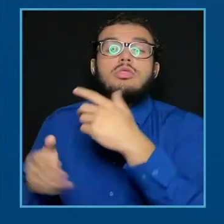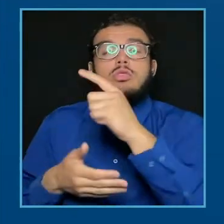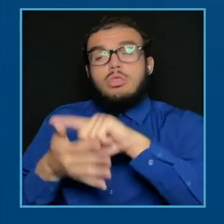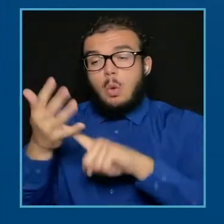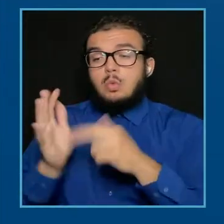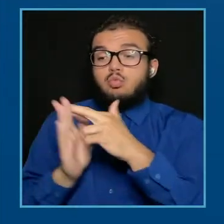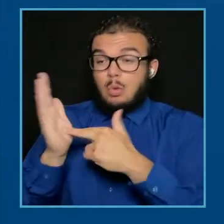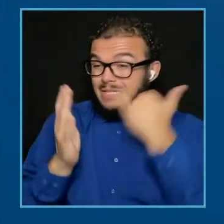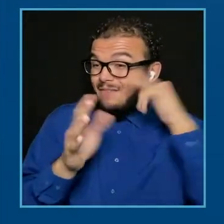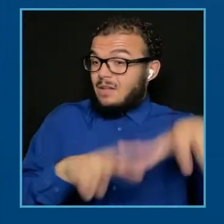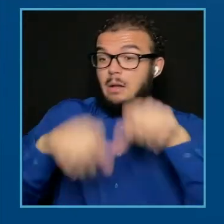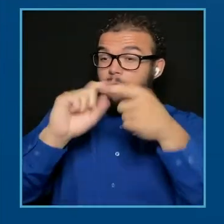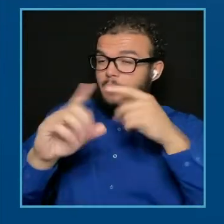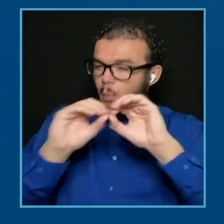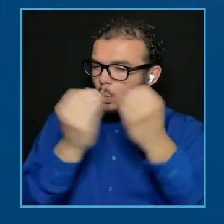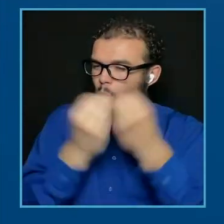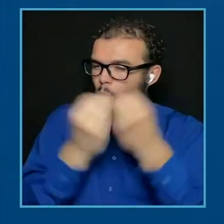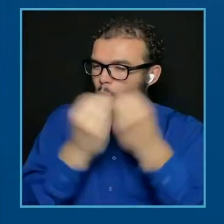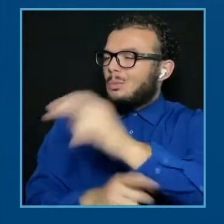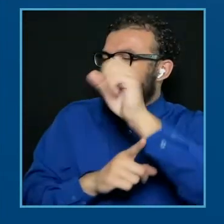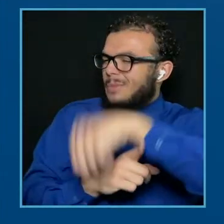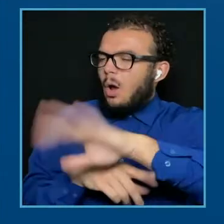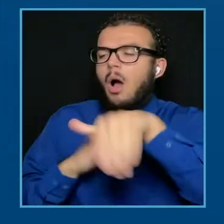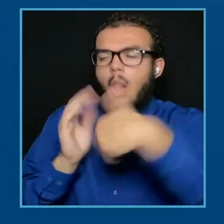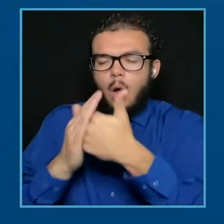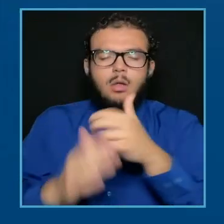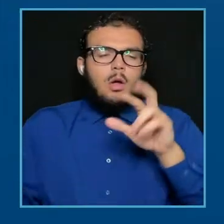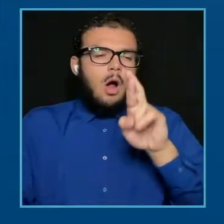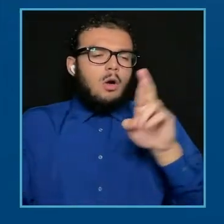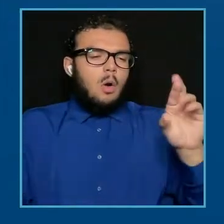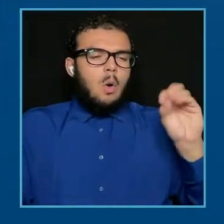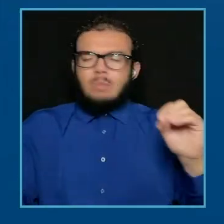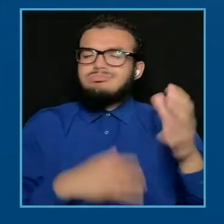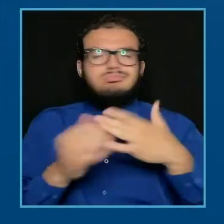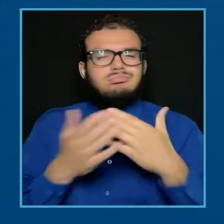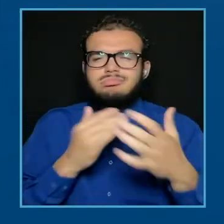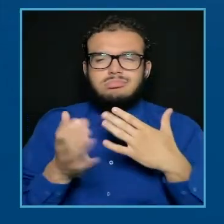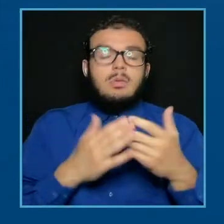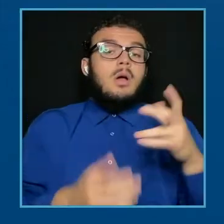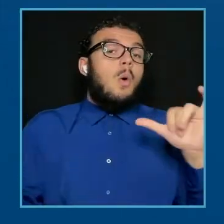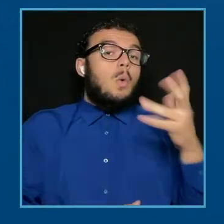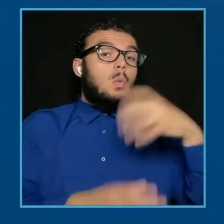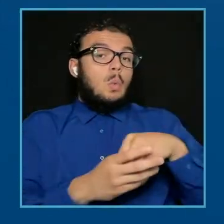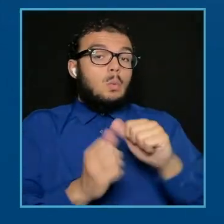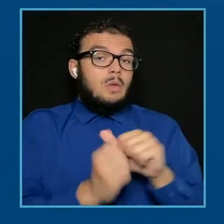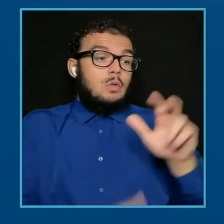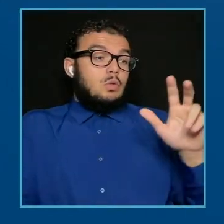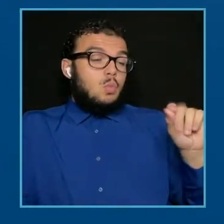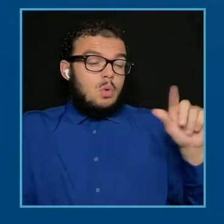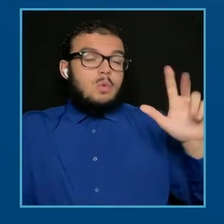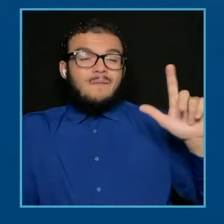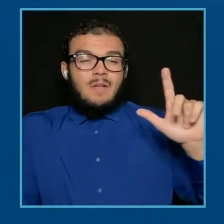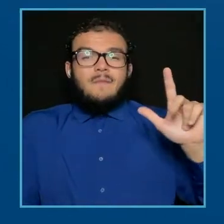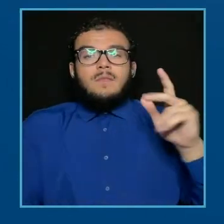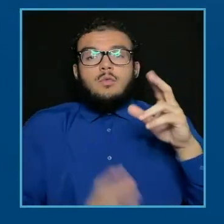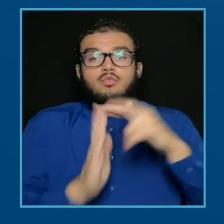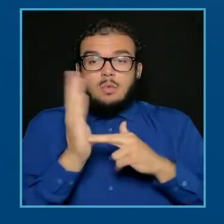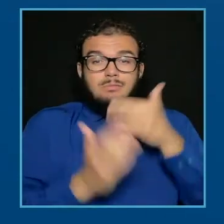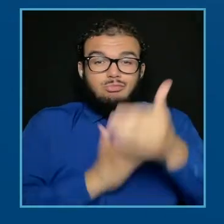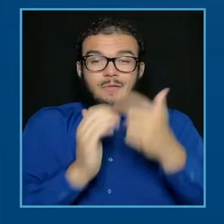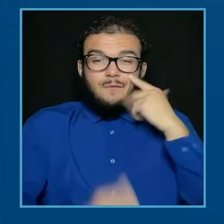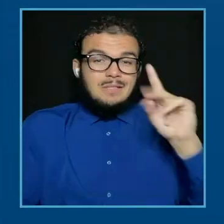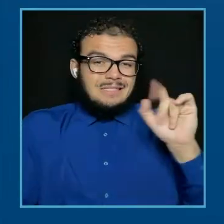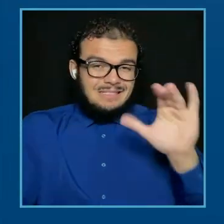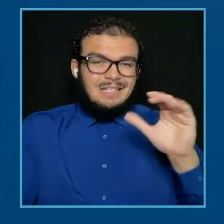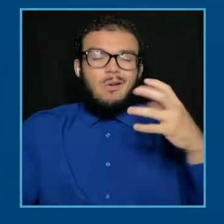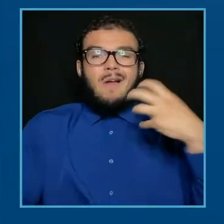the organization, supersede any elements of Robert's Rules of Order. As noted, the 2025 Rules of Procedure for the election of the DNC